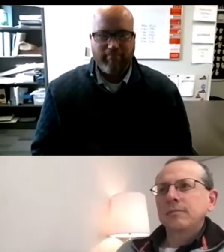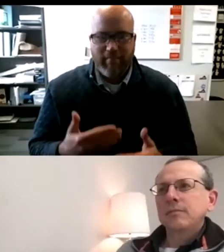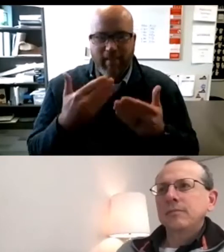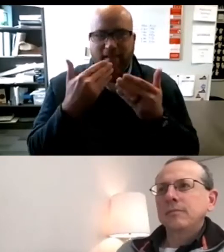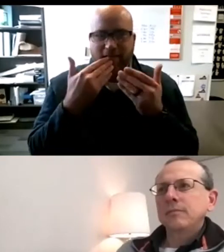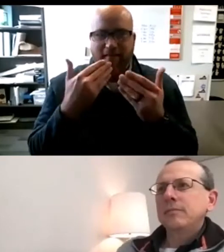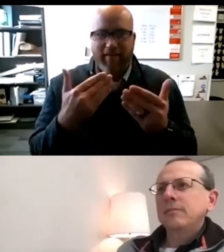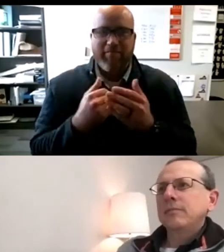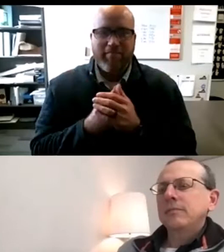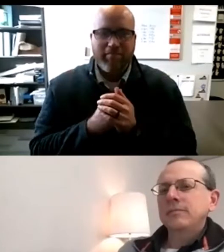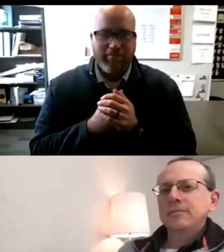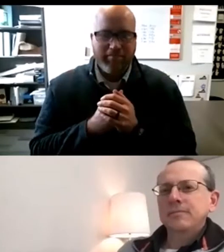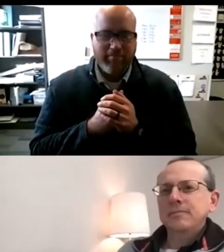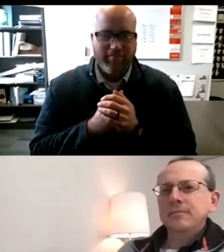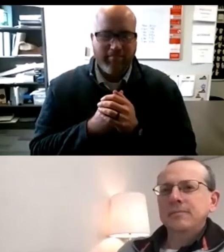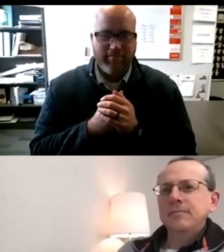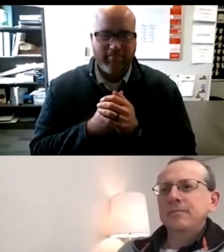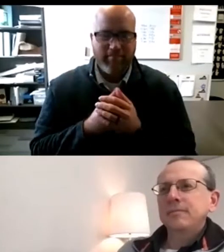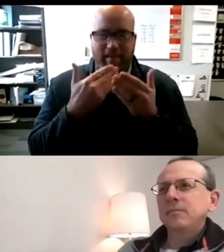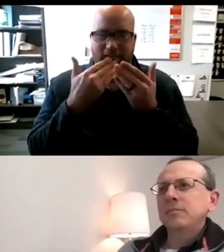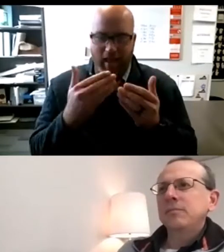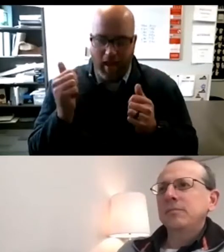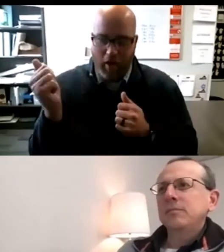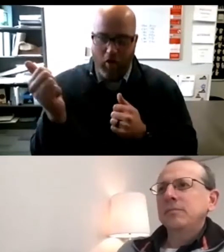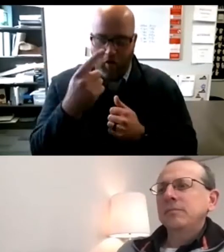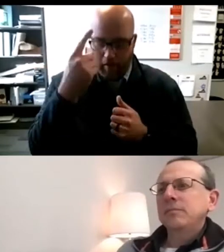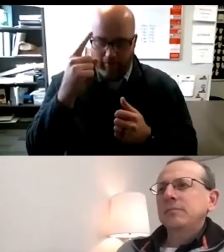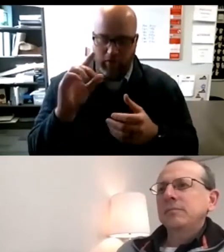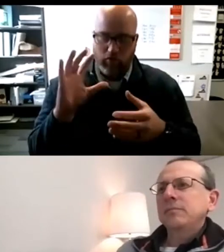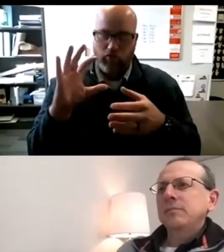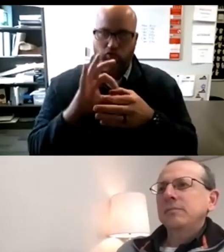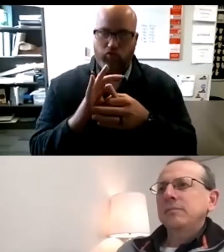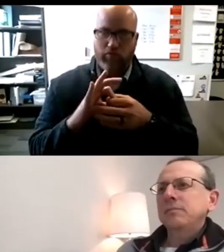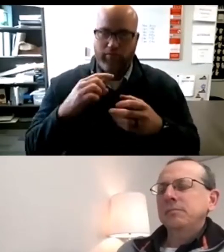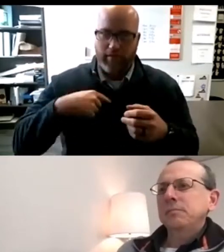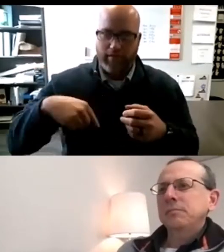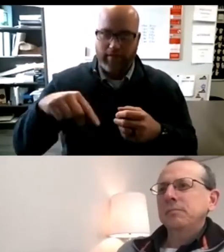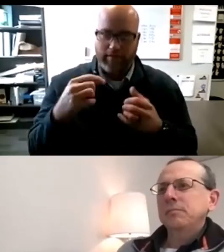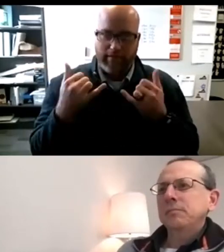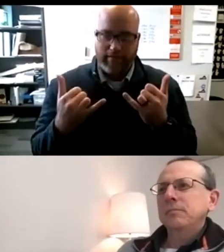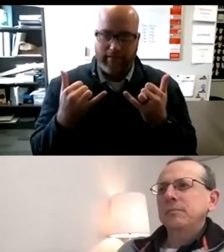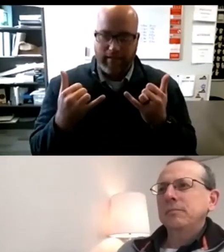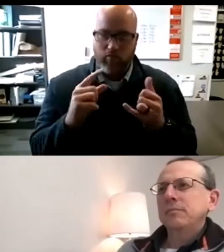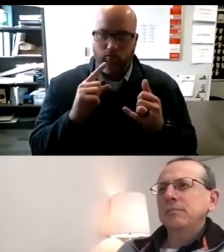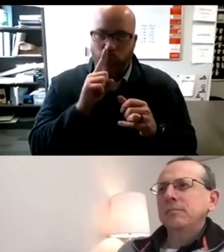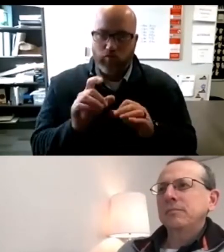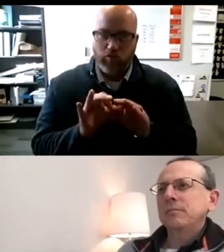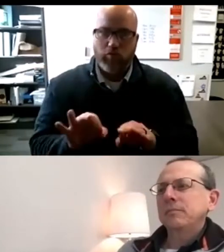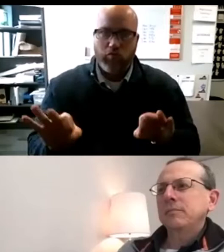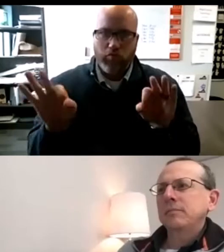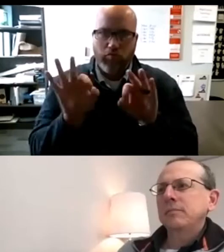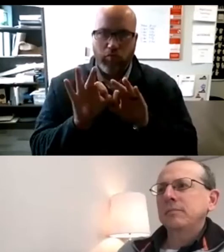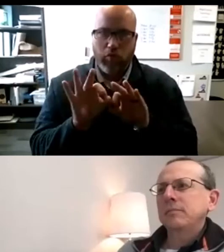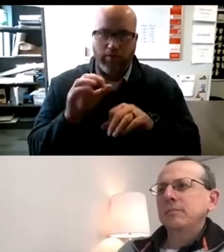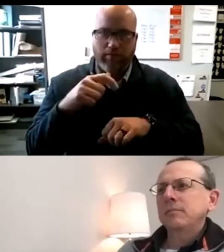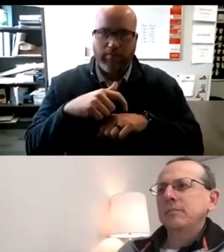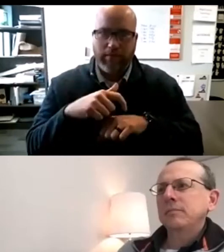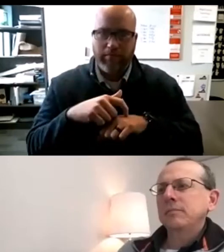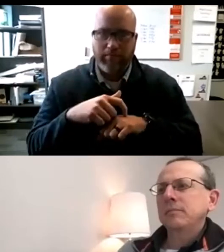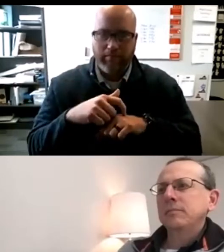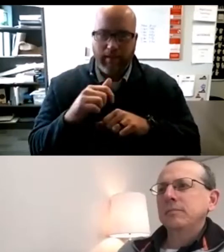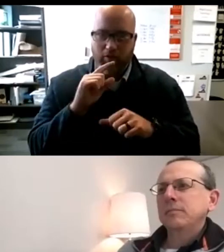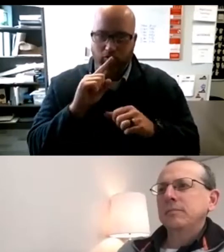Thank you. Thank all of you for joining us at this pivotal moment in our community's